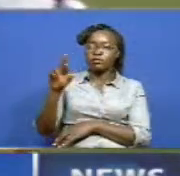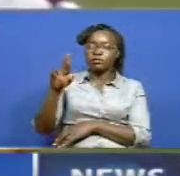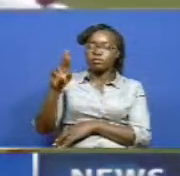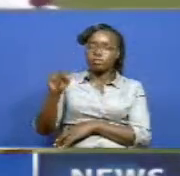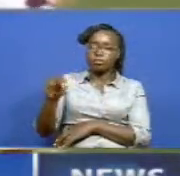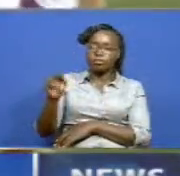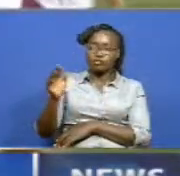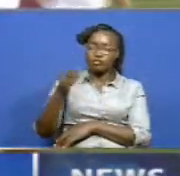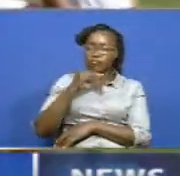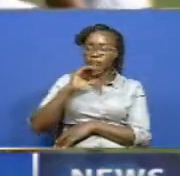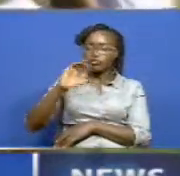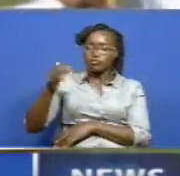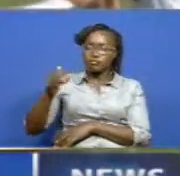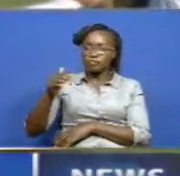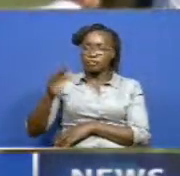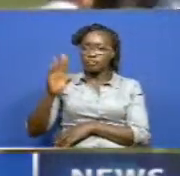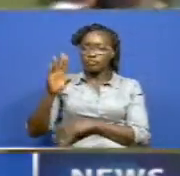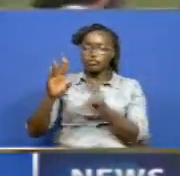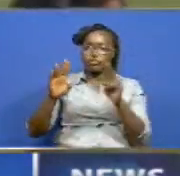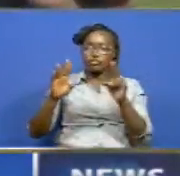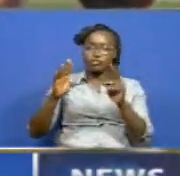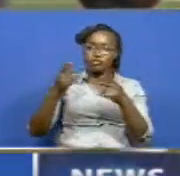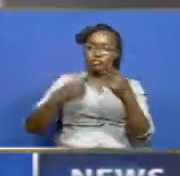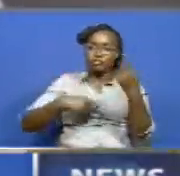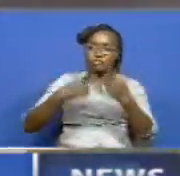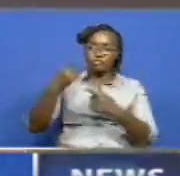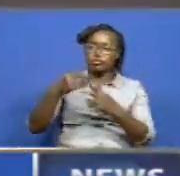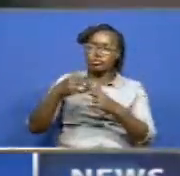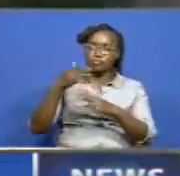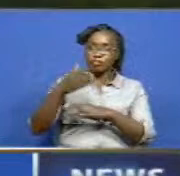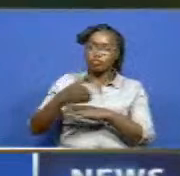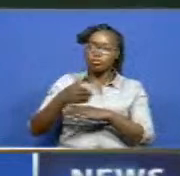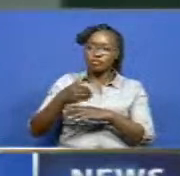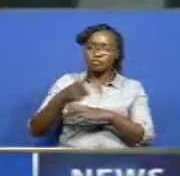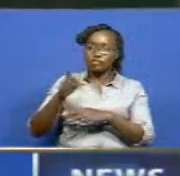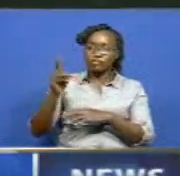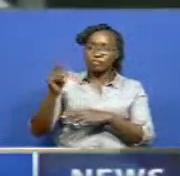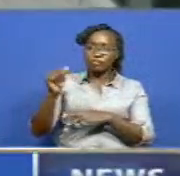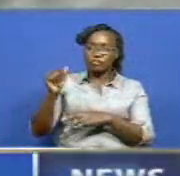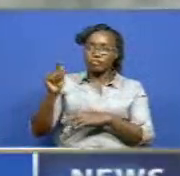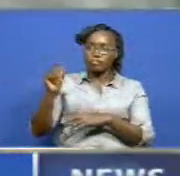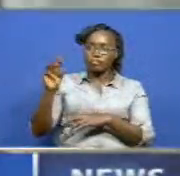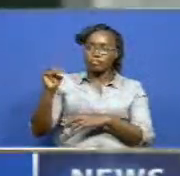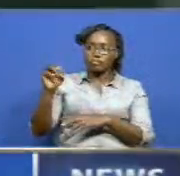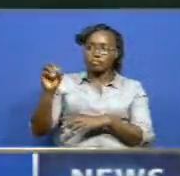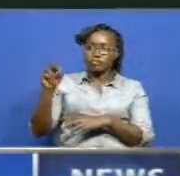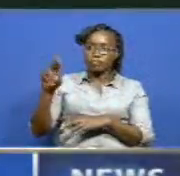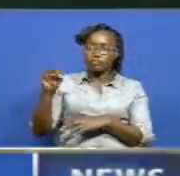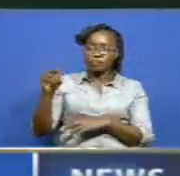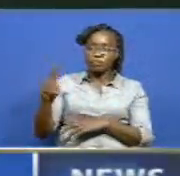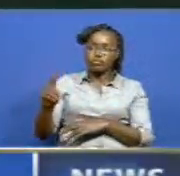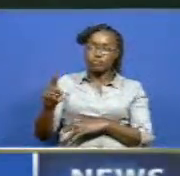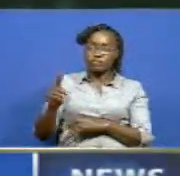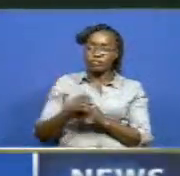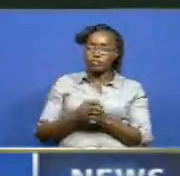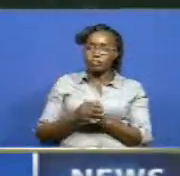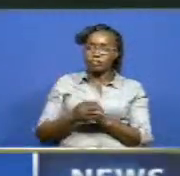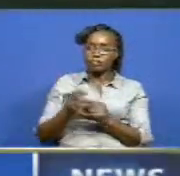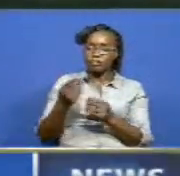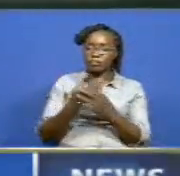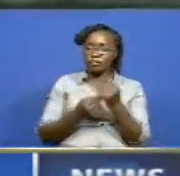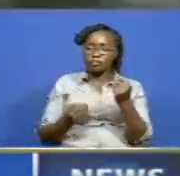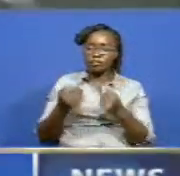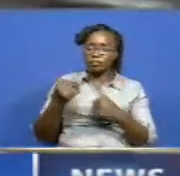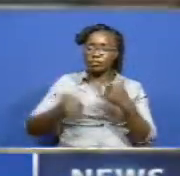while Man City secured a 4-2 aggregate victory over Borussia Dortmund to end the recent quarter-final bad luck. Both sides